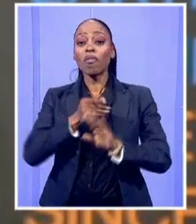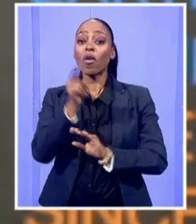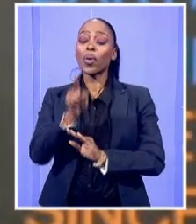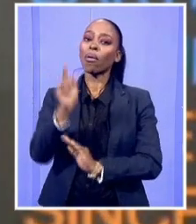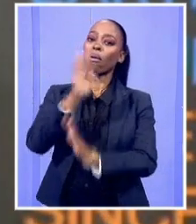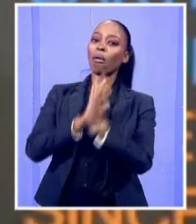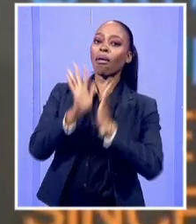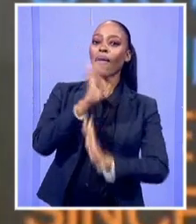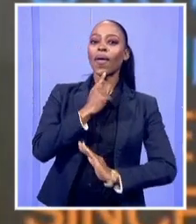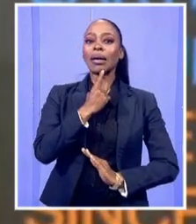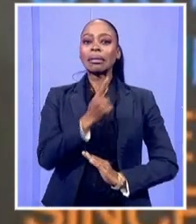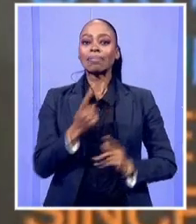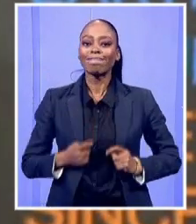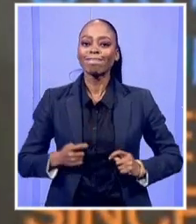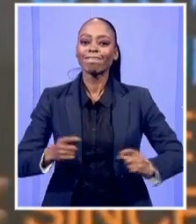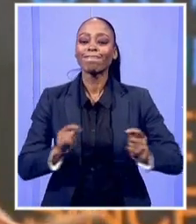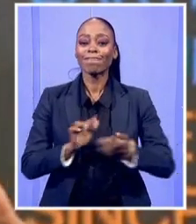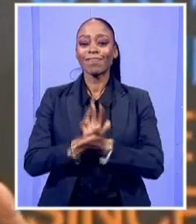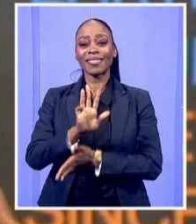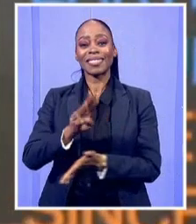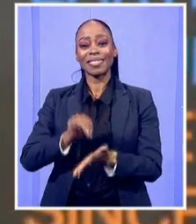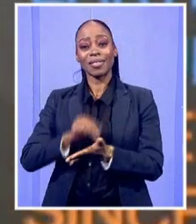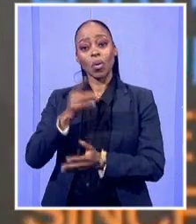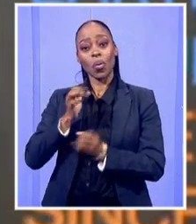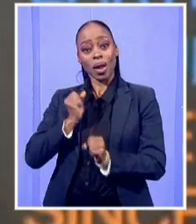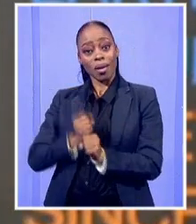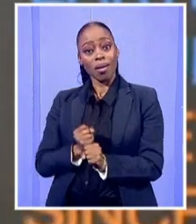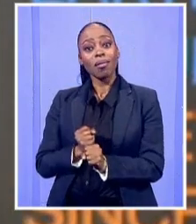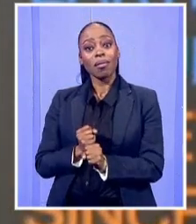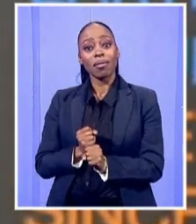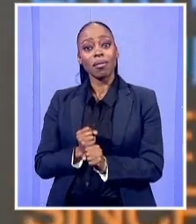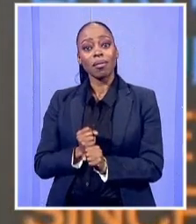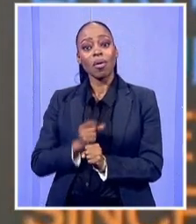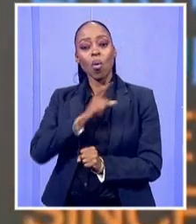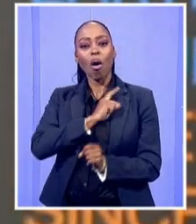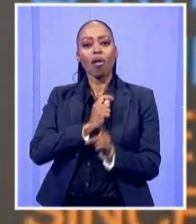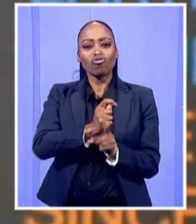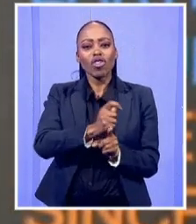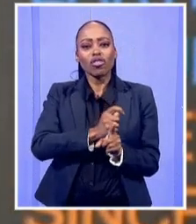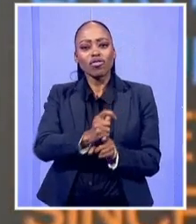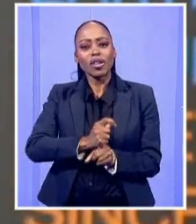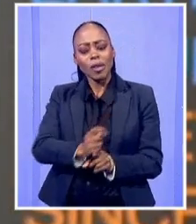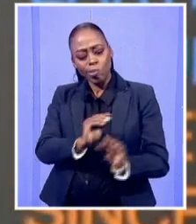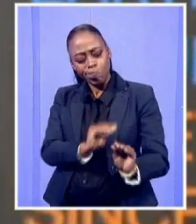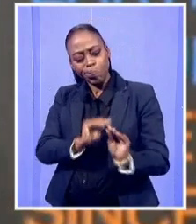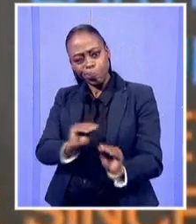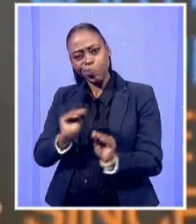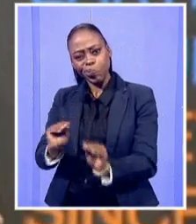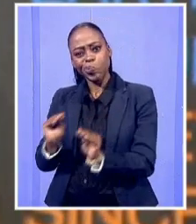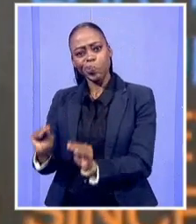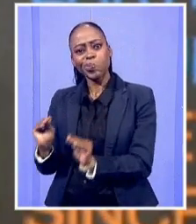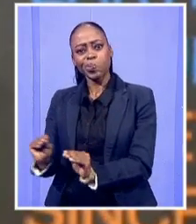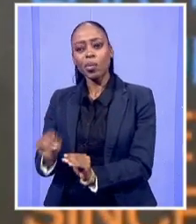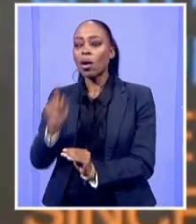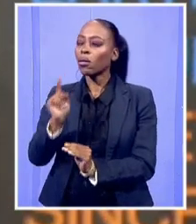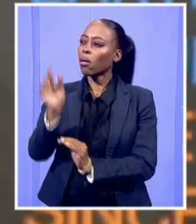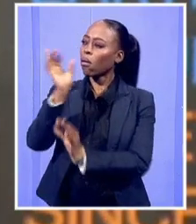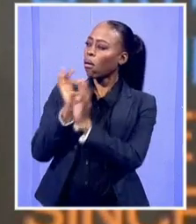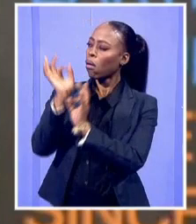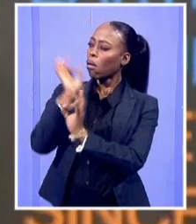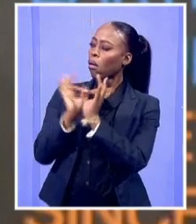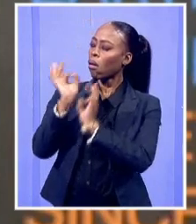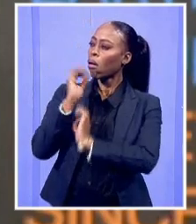that you're spending almost 18 million rand a year in training. And what you were detailing to me